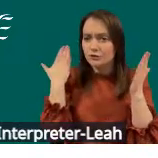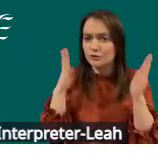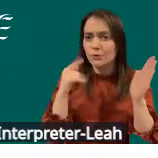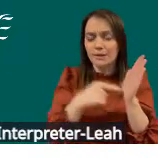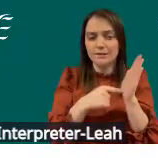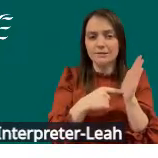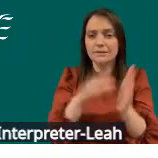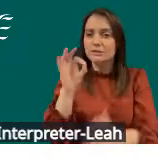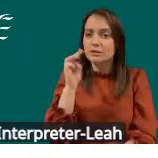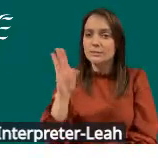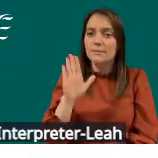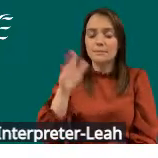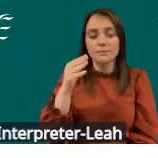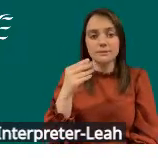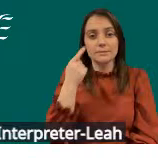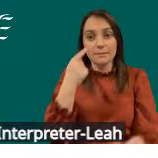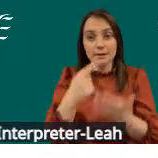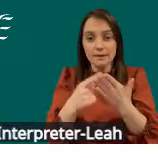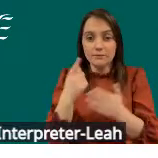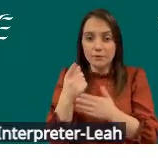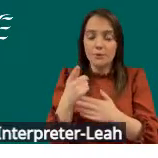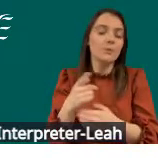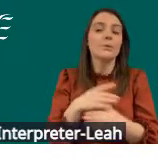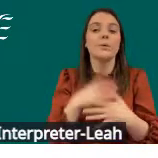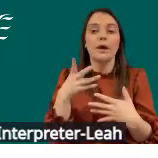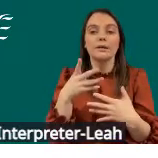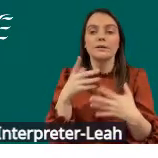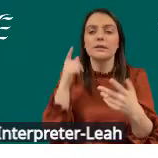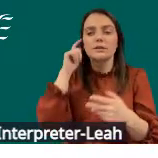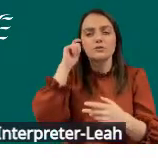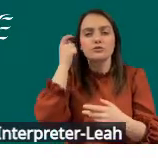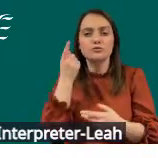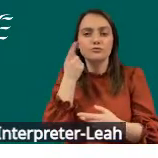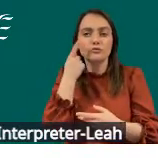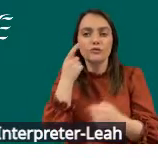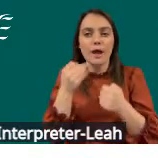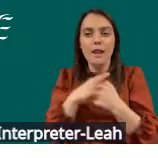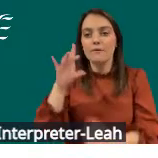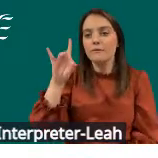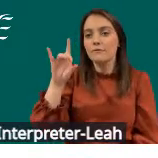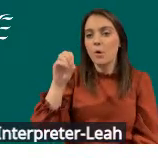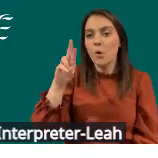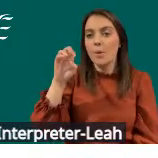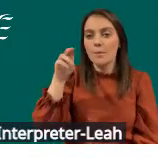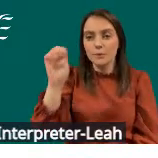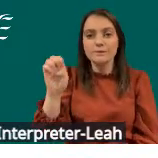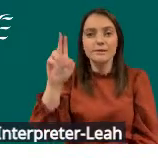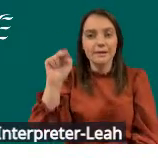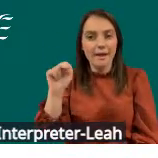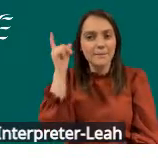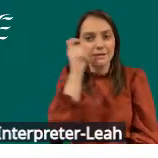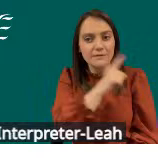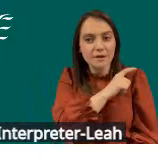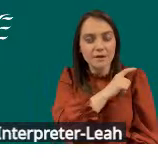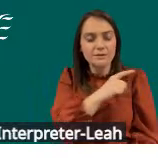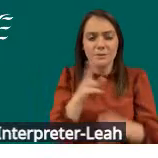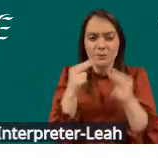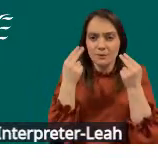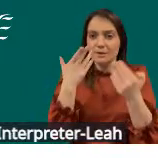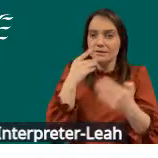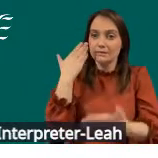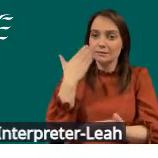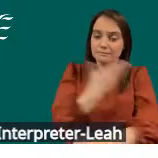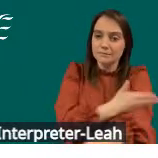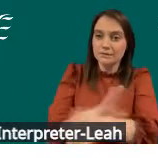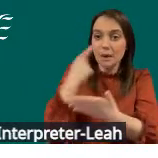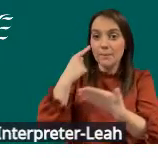and has to kind of give you a trial of the hormones. And that can be a difficult one to nut out. And we need to start believing women when they tell us about their